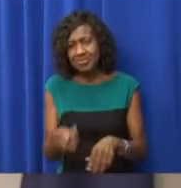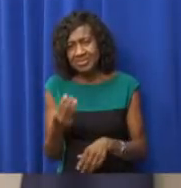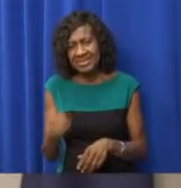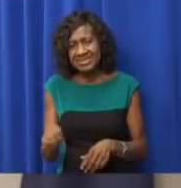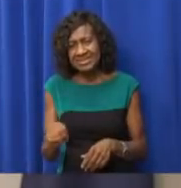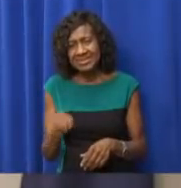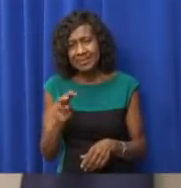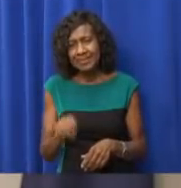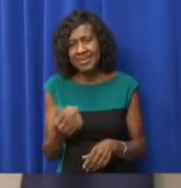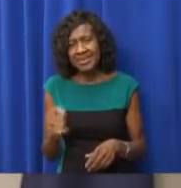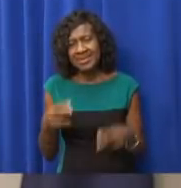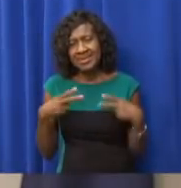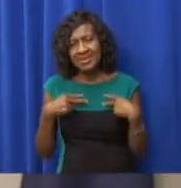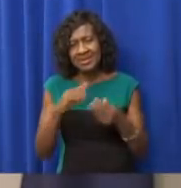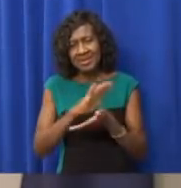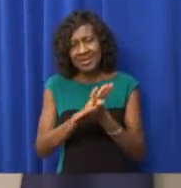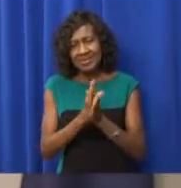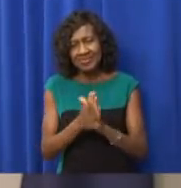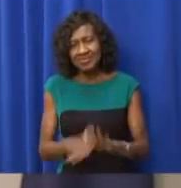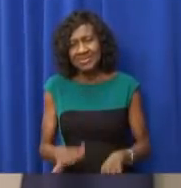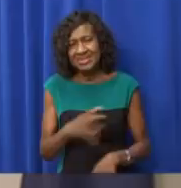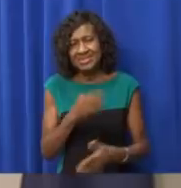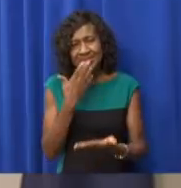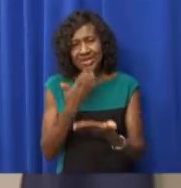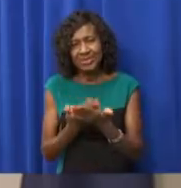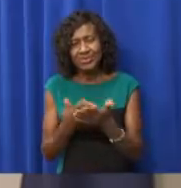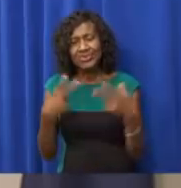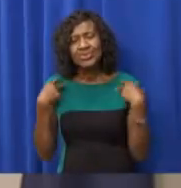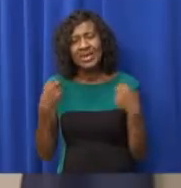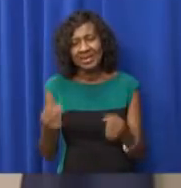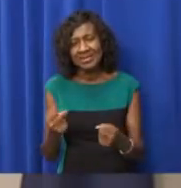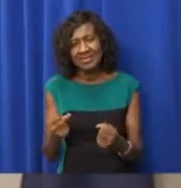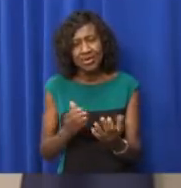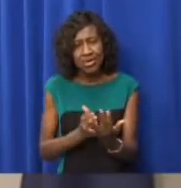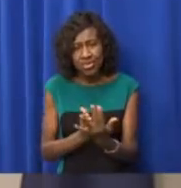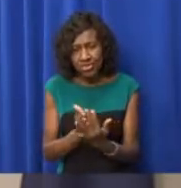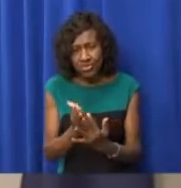health, not only today, but for a lifetime.